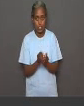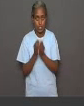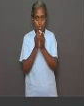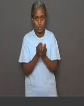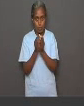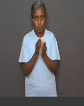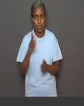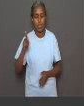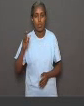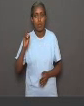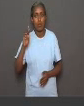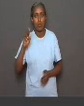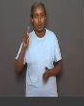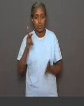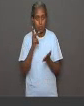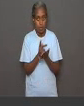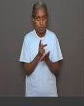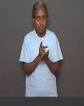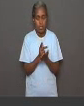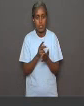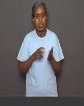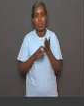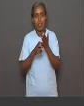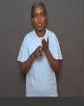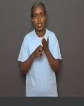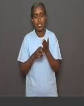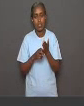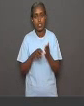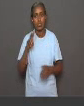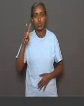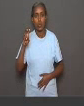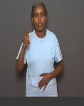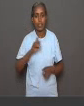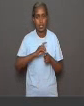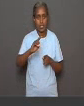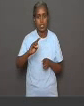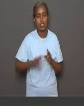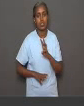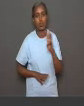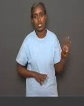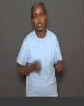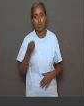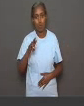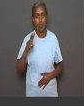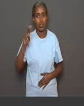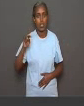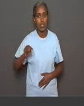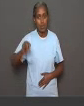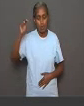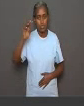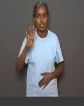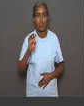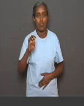that it is traveling south 20 degrees west or north 40